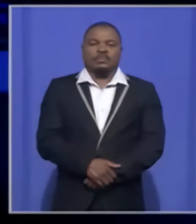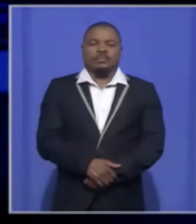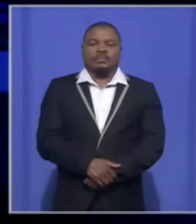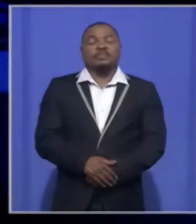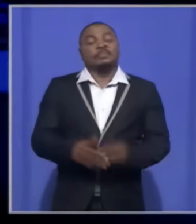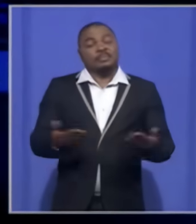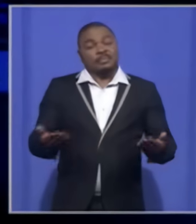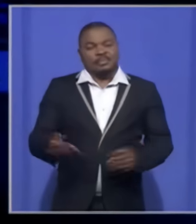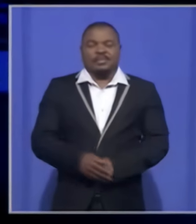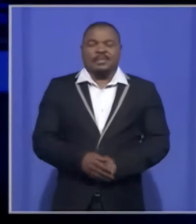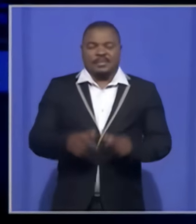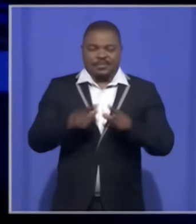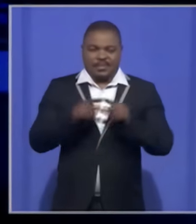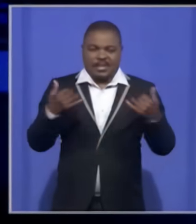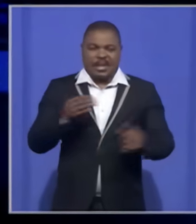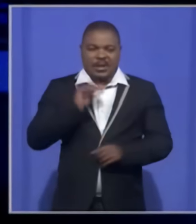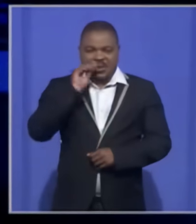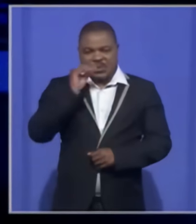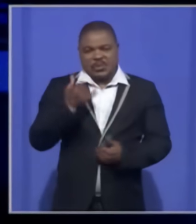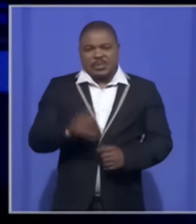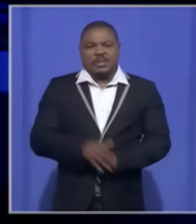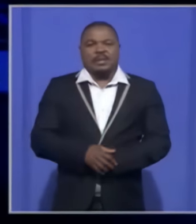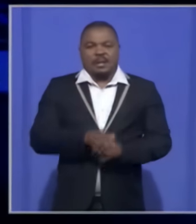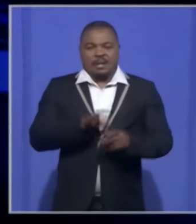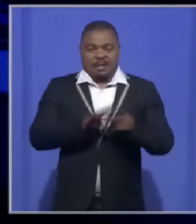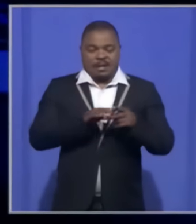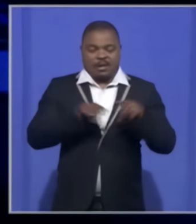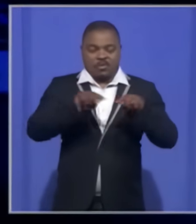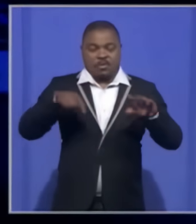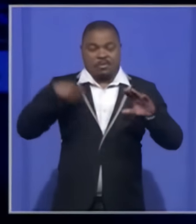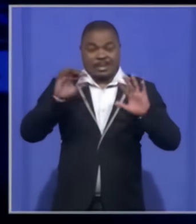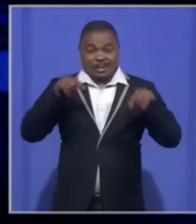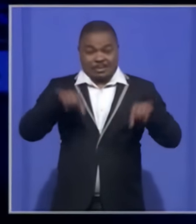Beso le boetse le dumme ka kwano ka lephakatlaneng la boleshome kwano phapsing tsa kgaso